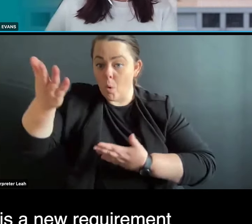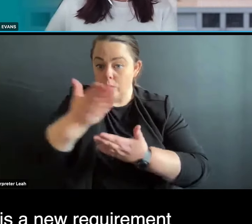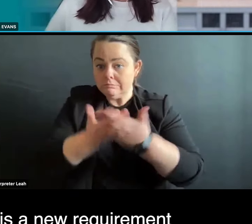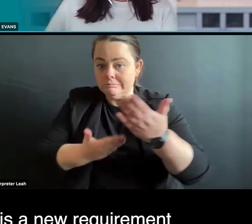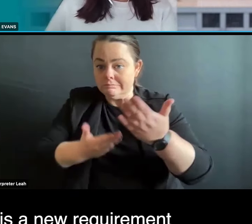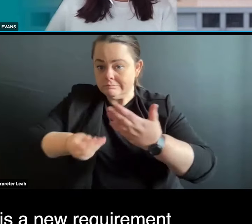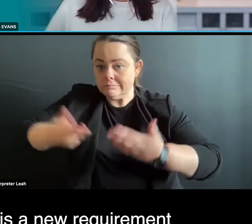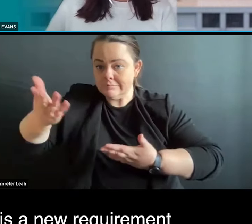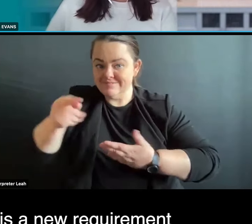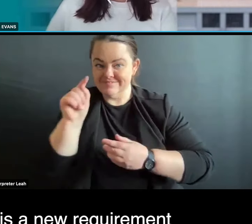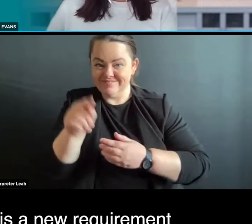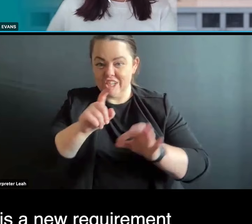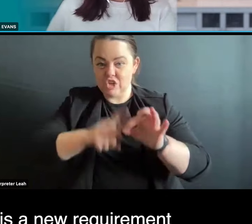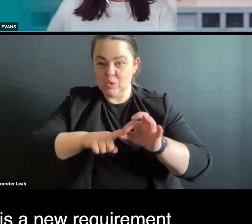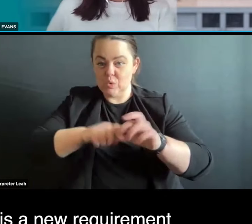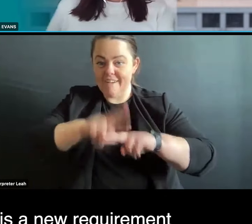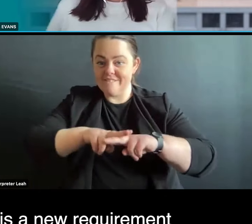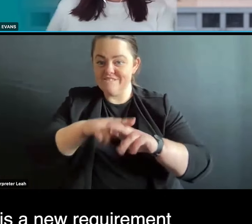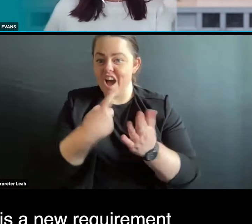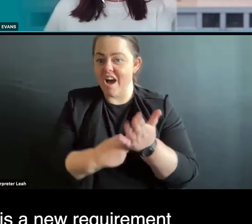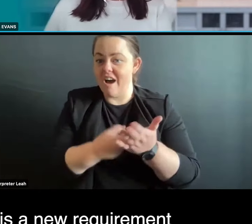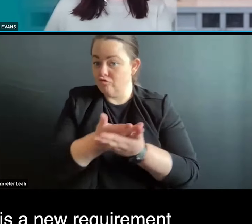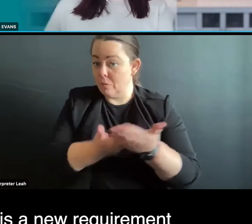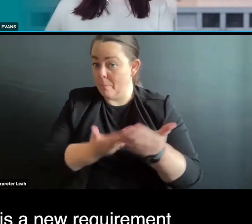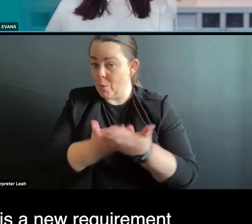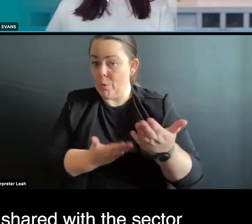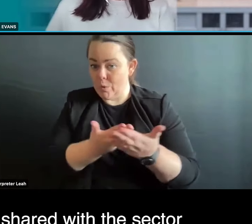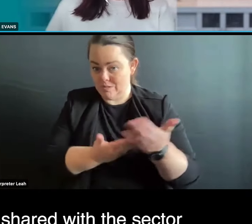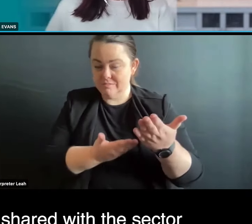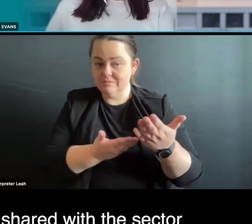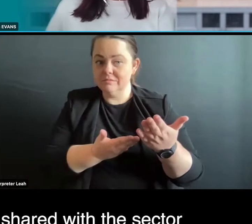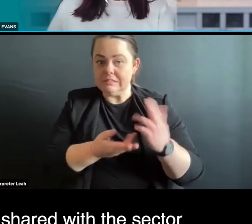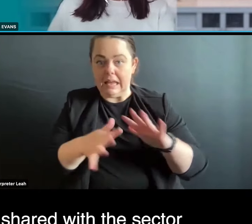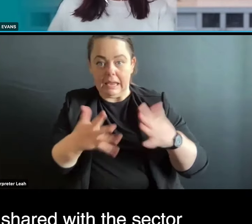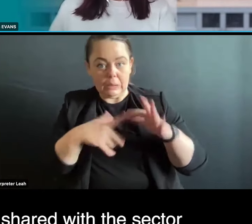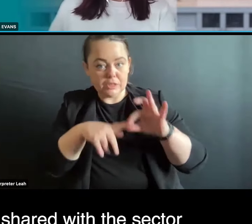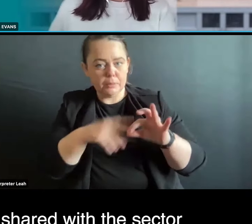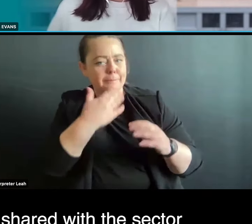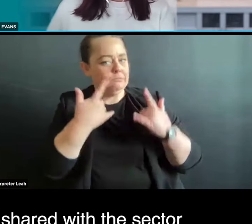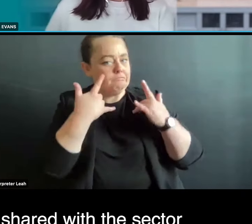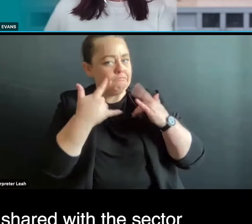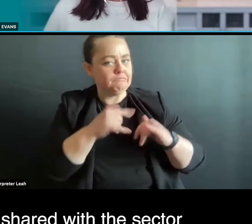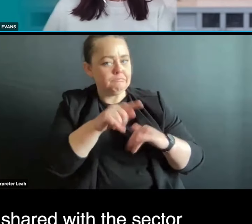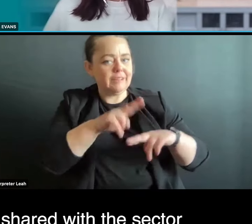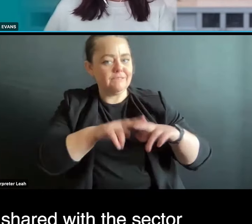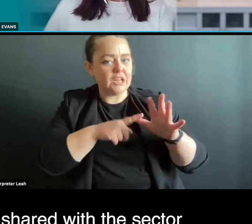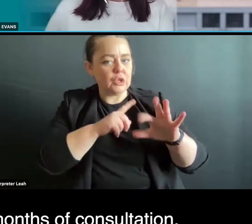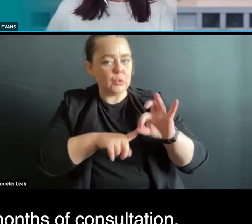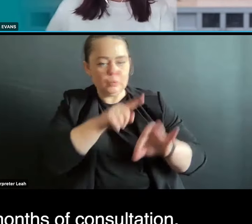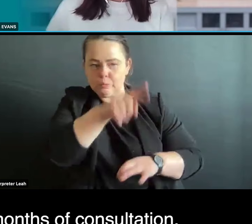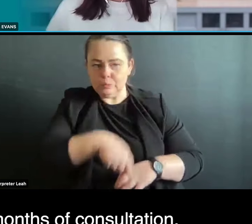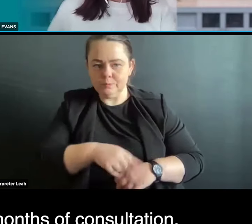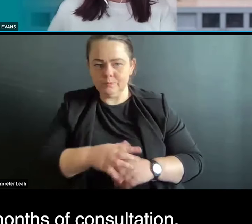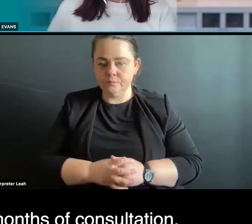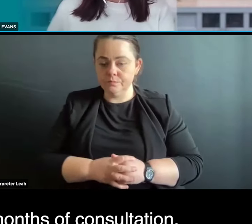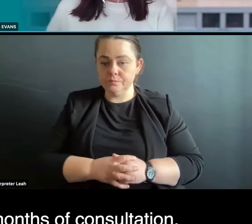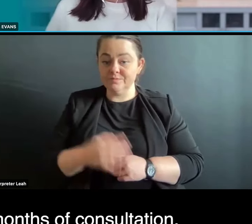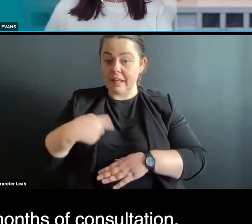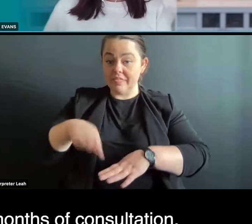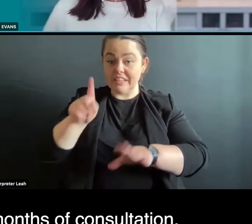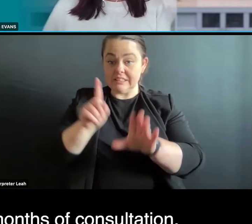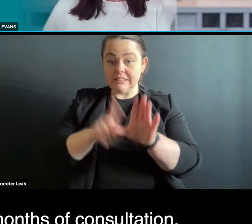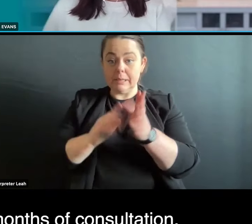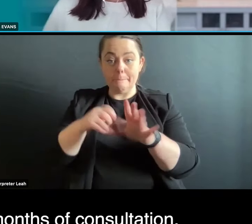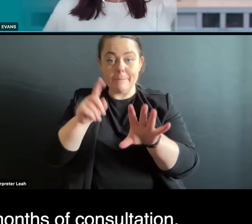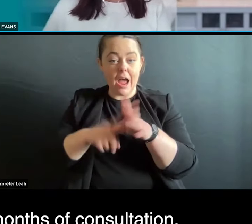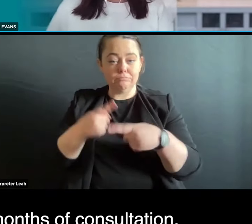So the quarterly financial report is a new requirement, and the template for the report was shared with the sector in May this year following